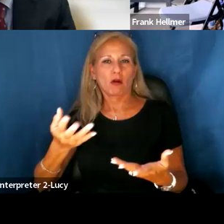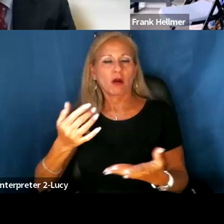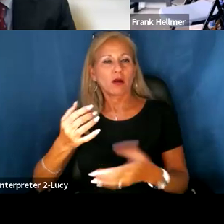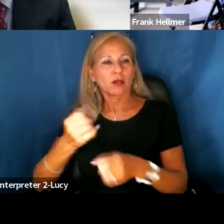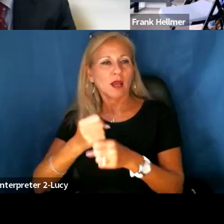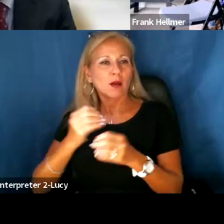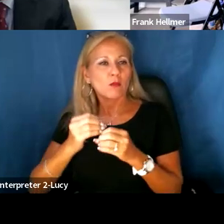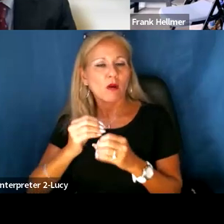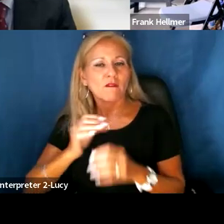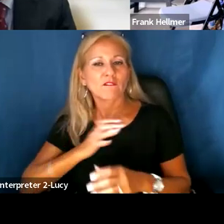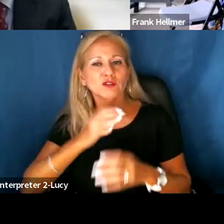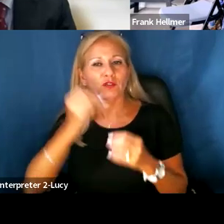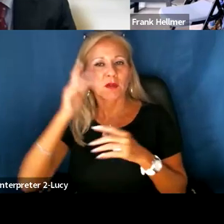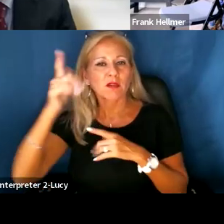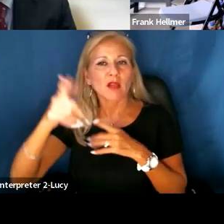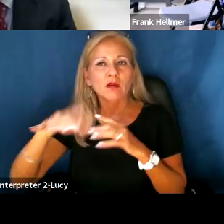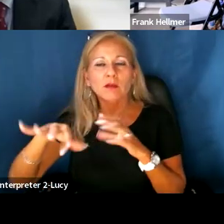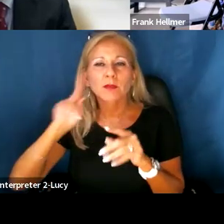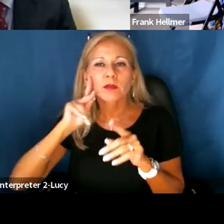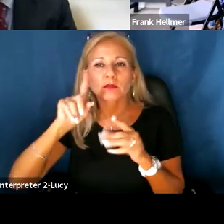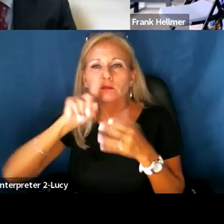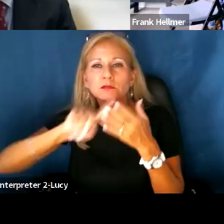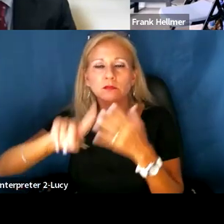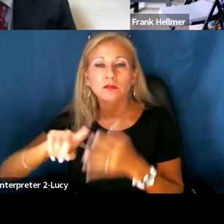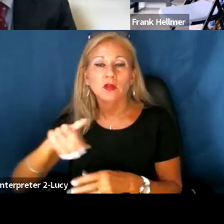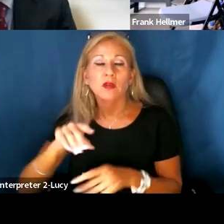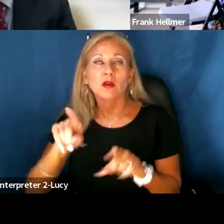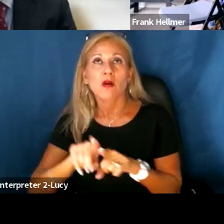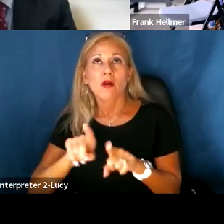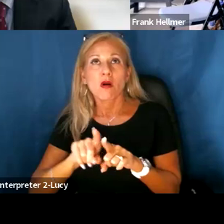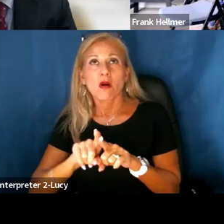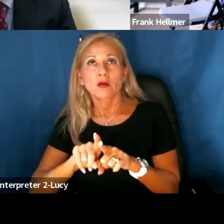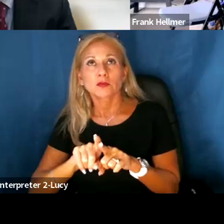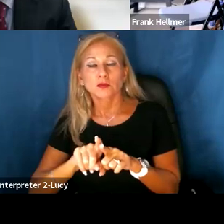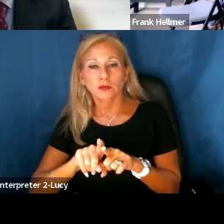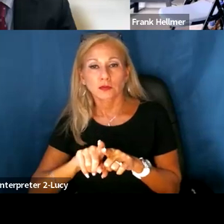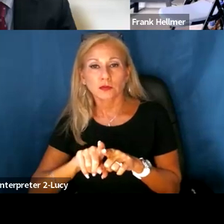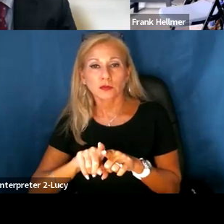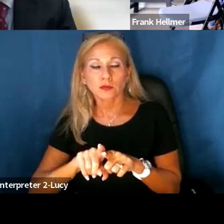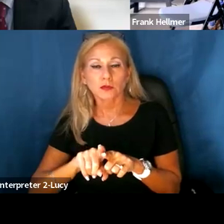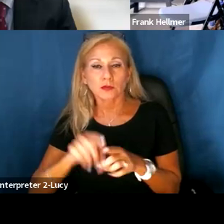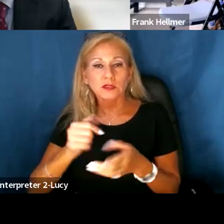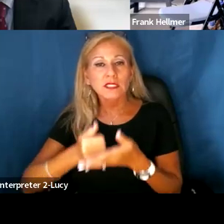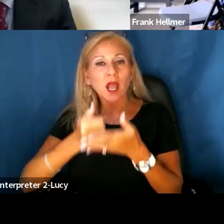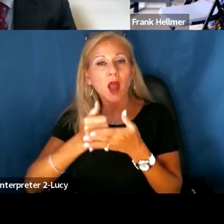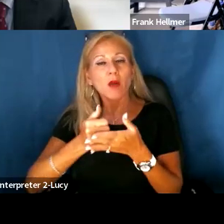more official information on it, and also helped it spell out that it was